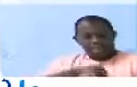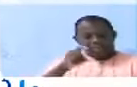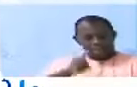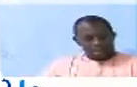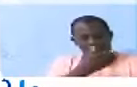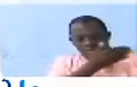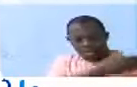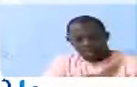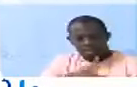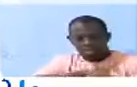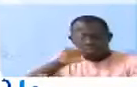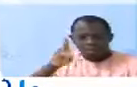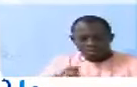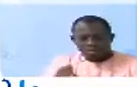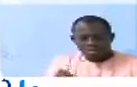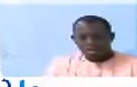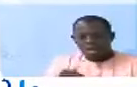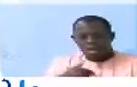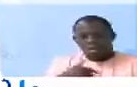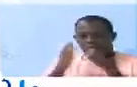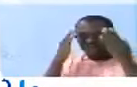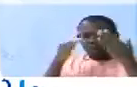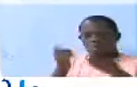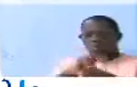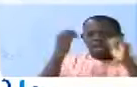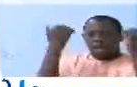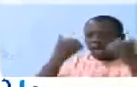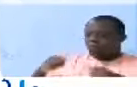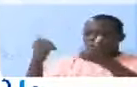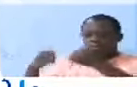was unconscious of myself.